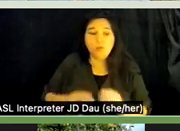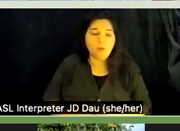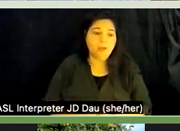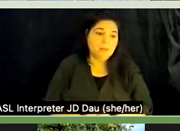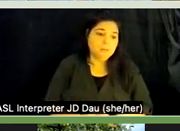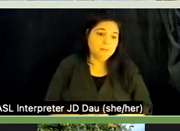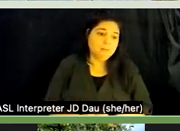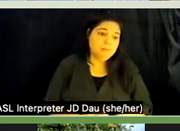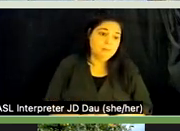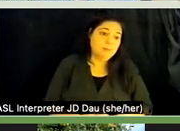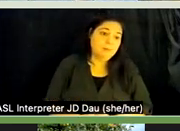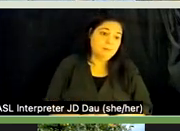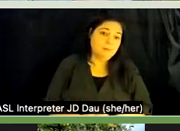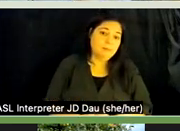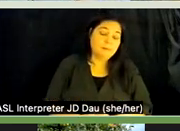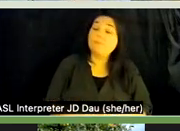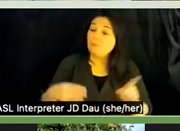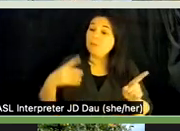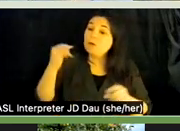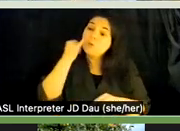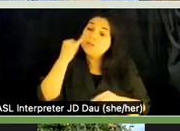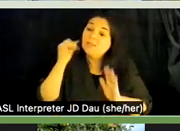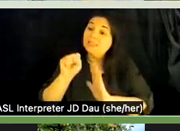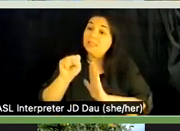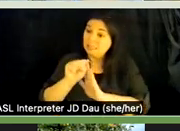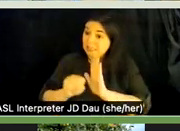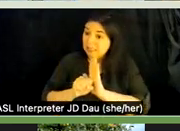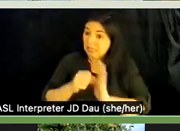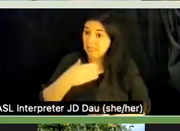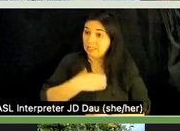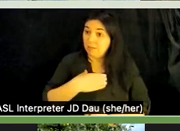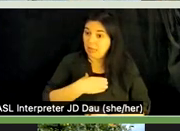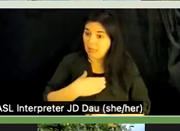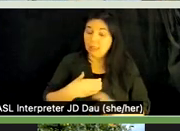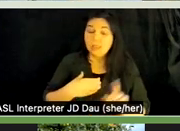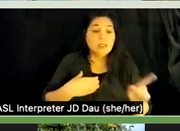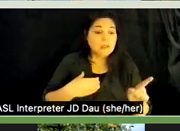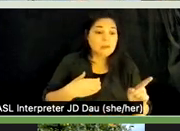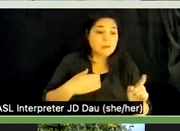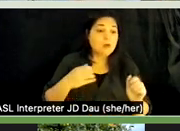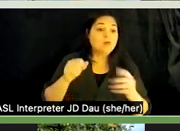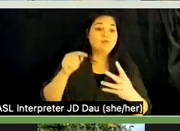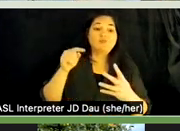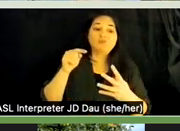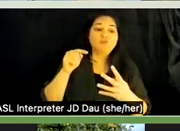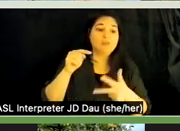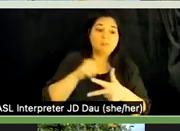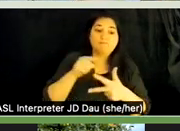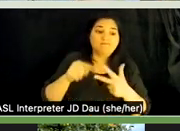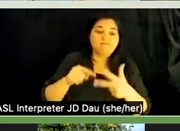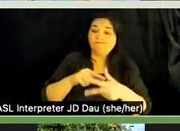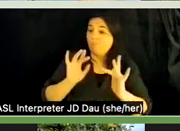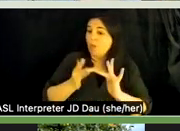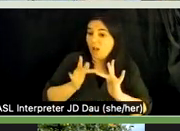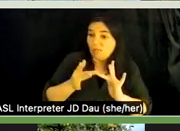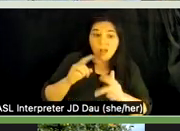And similarly for the state complaint, the options, you can either do it online, you can email it, or